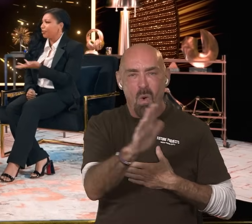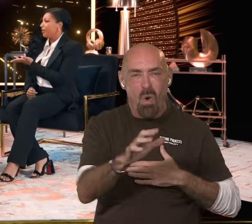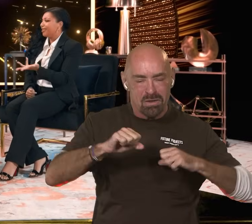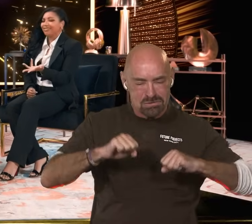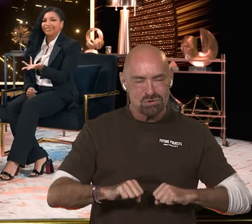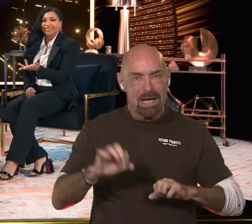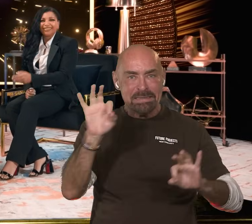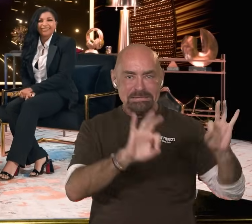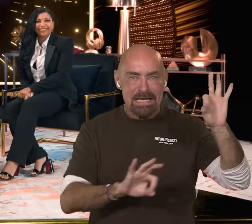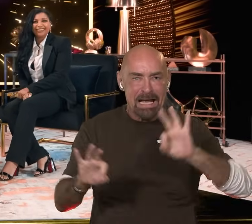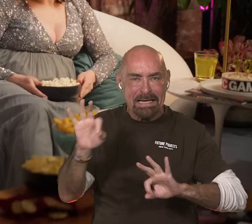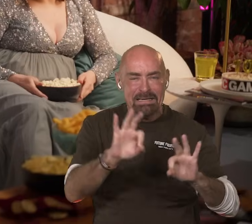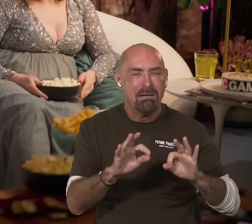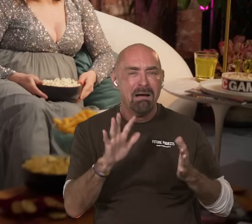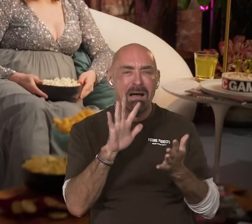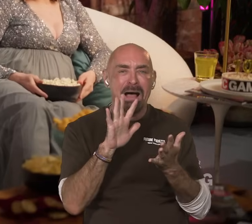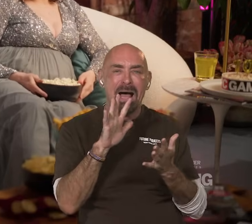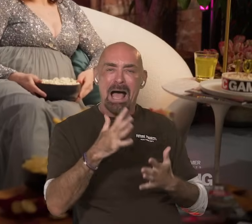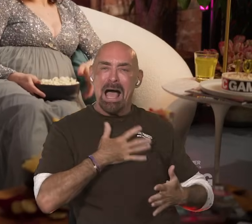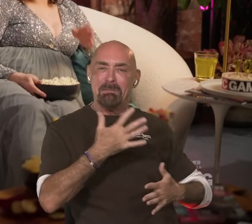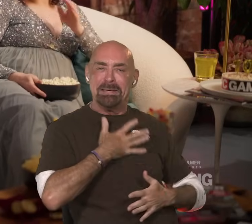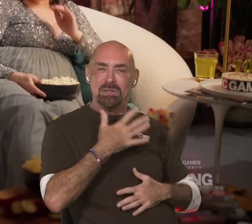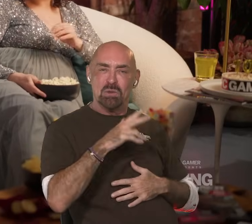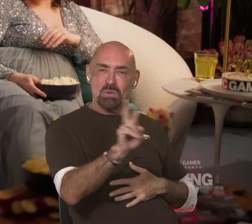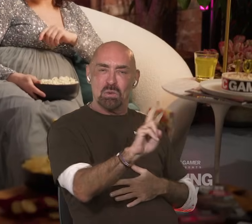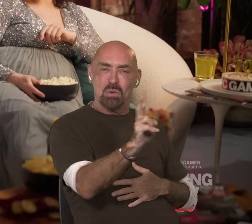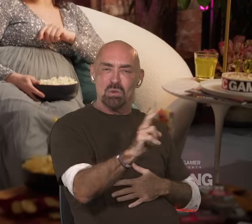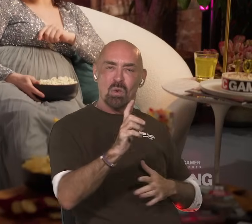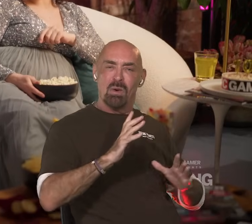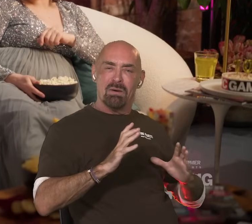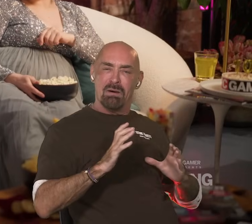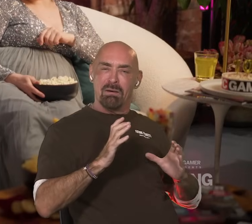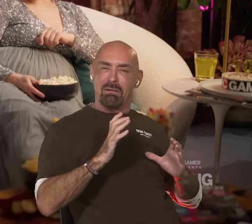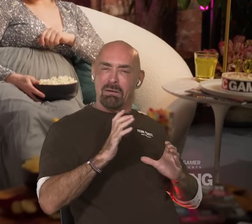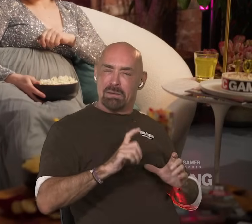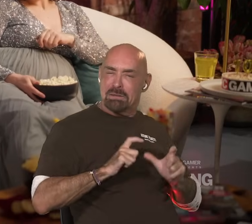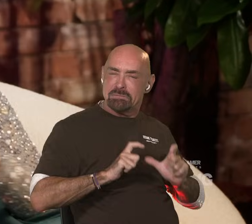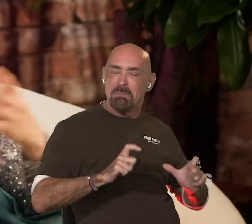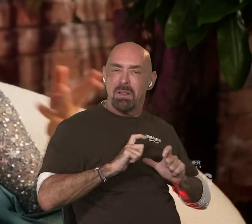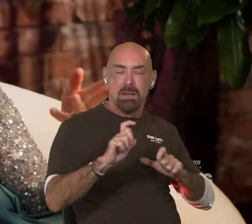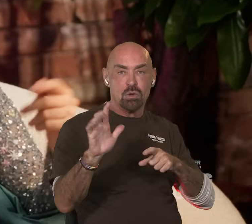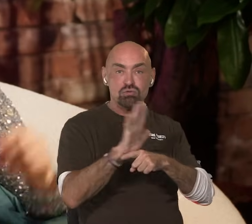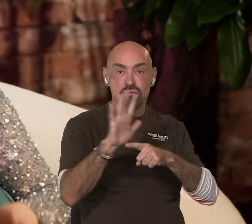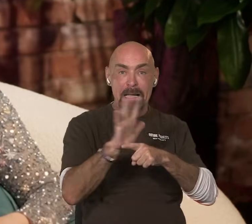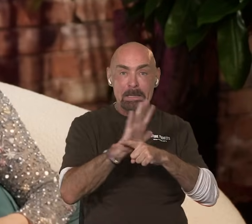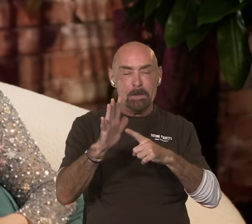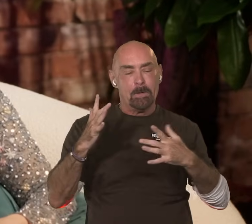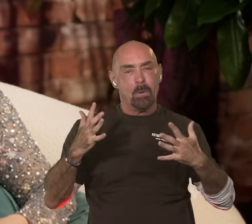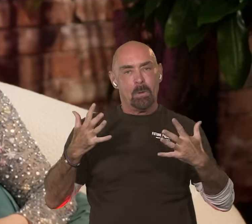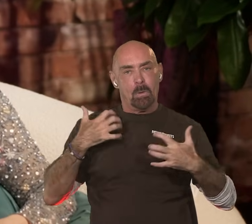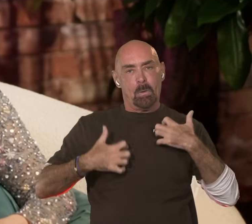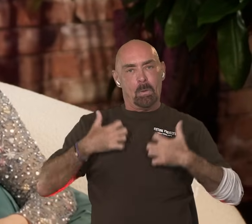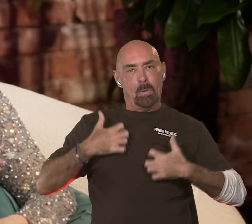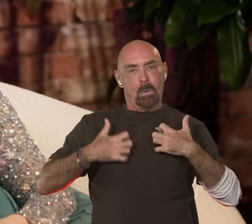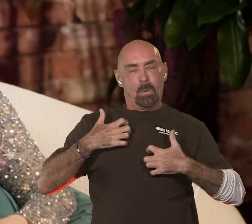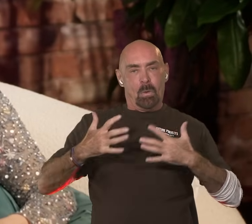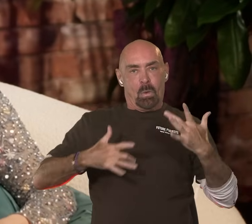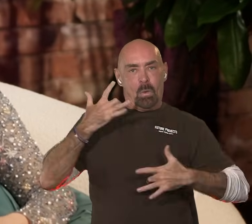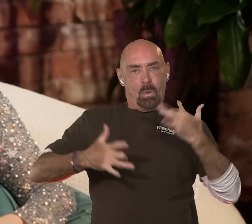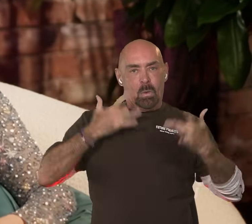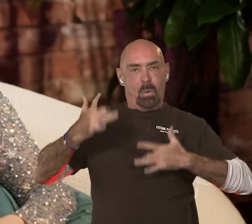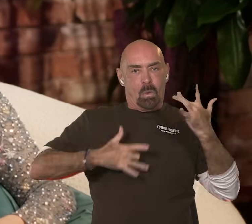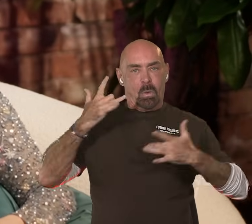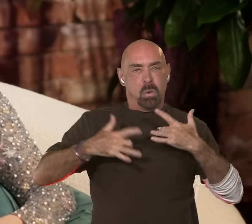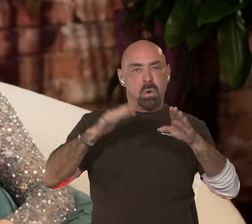scientists everywhere. I'm glad you're both comfortable because we've got a great show today. Trailers to the most exciting upcoming PC